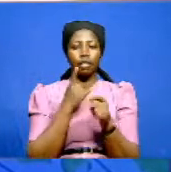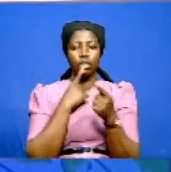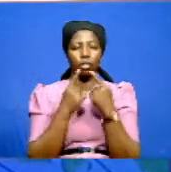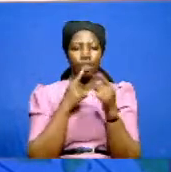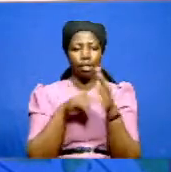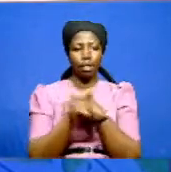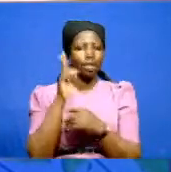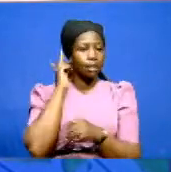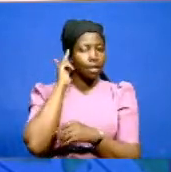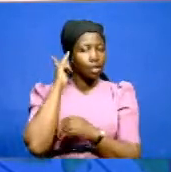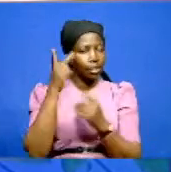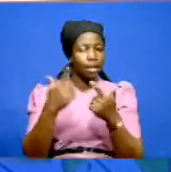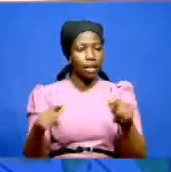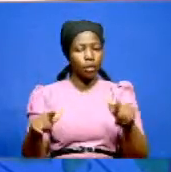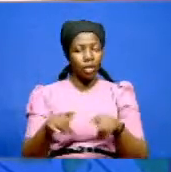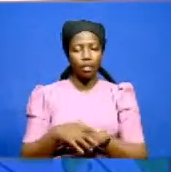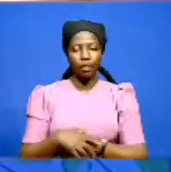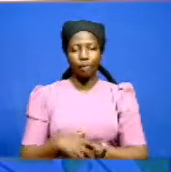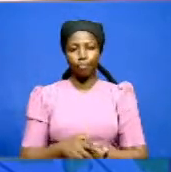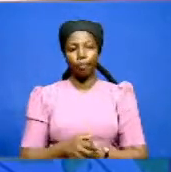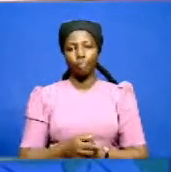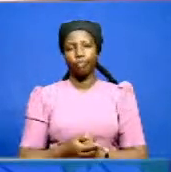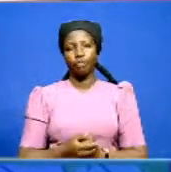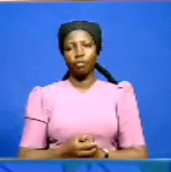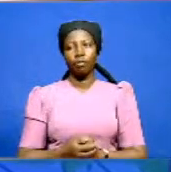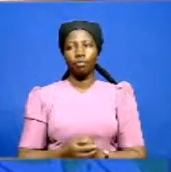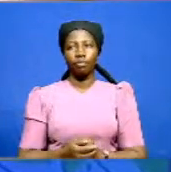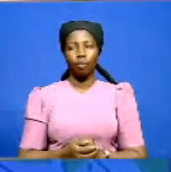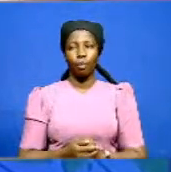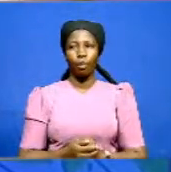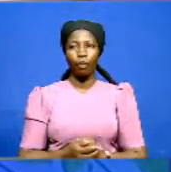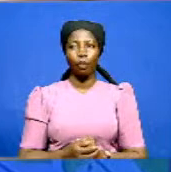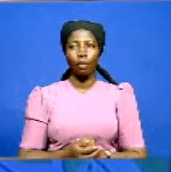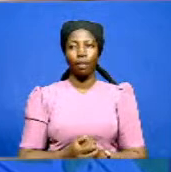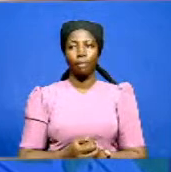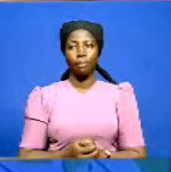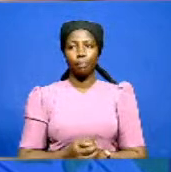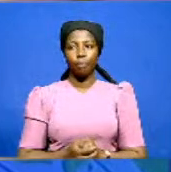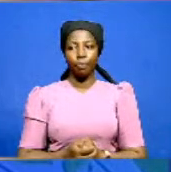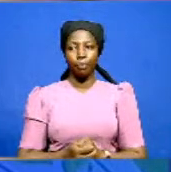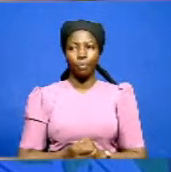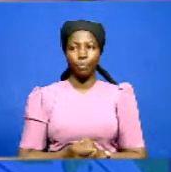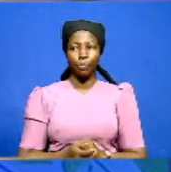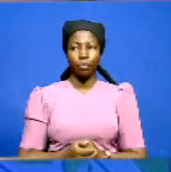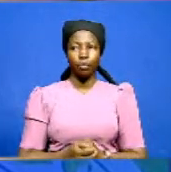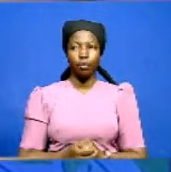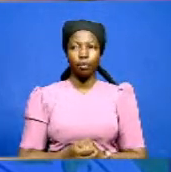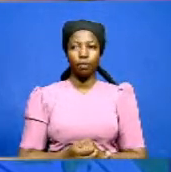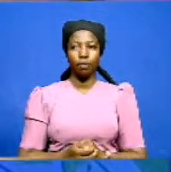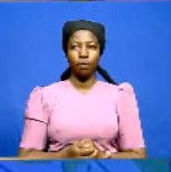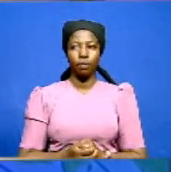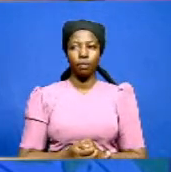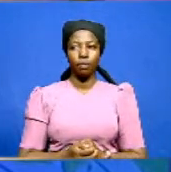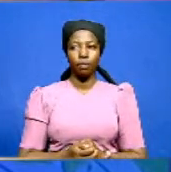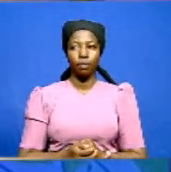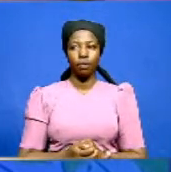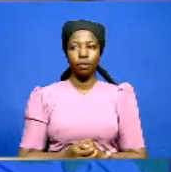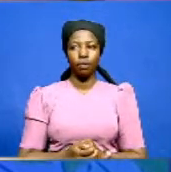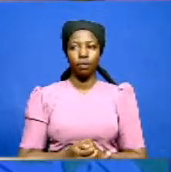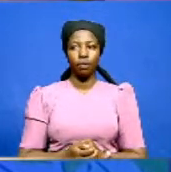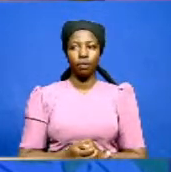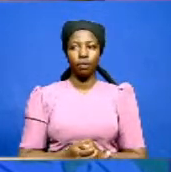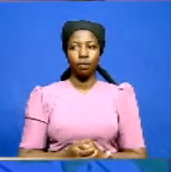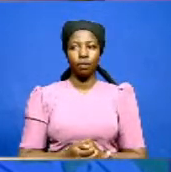Akitigante benga mbuya mono na ande mbuya mone kerage ande kerengo watavi mbuya mono bano yengo kuana aseri baga